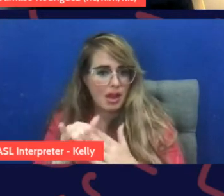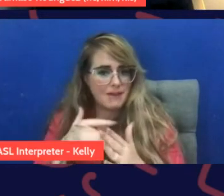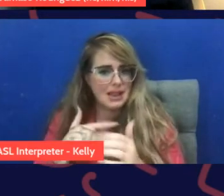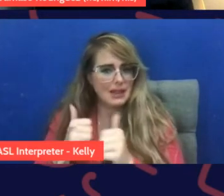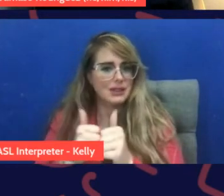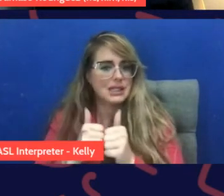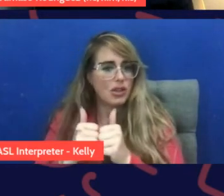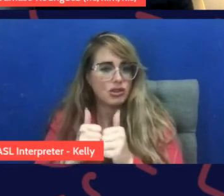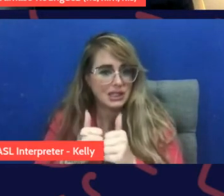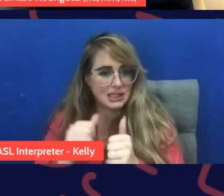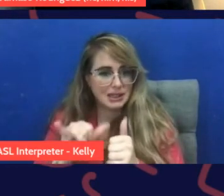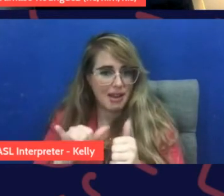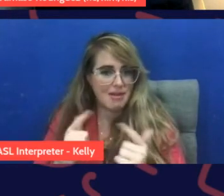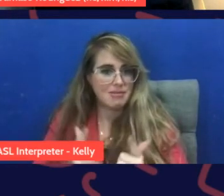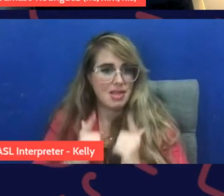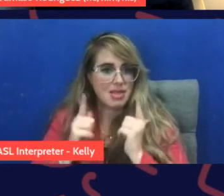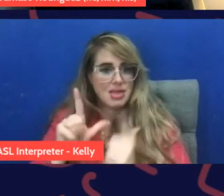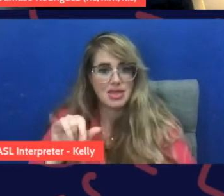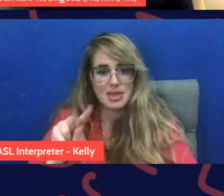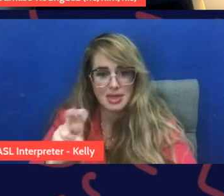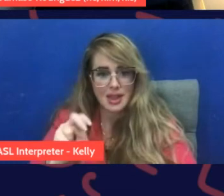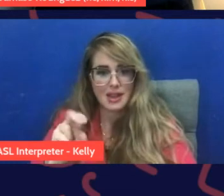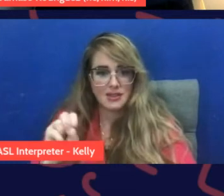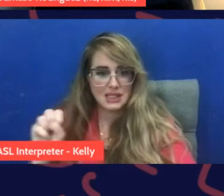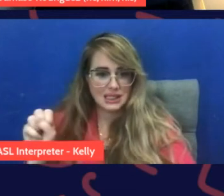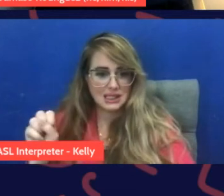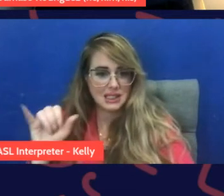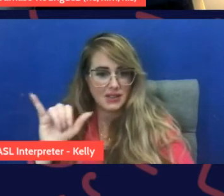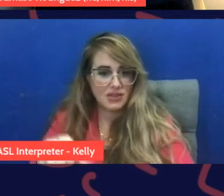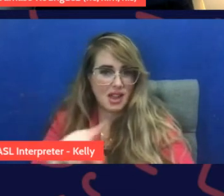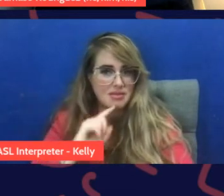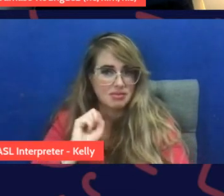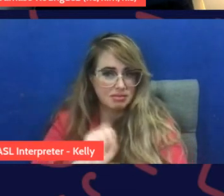that liveness as an actual intervention